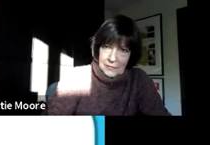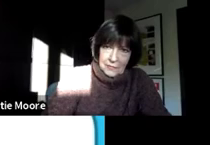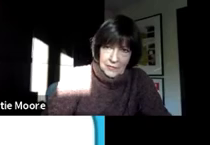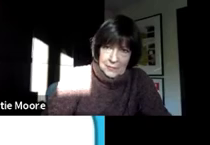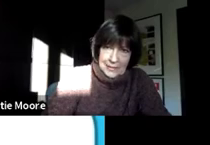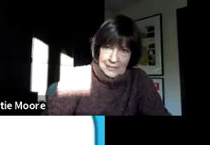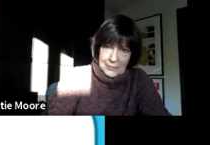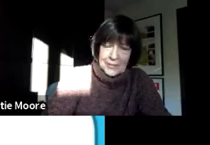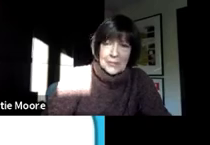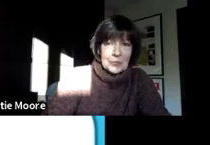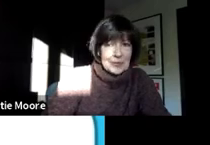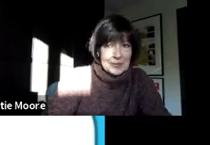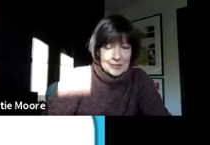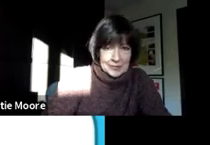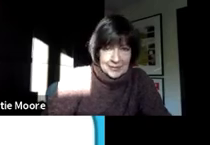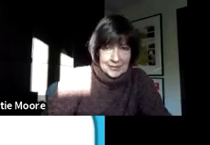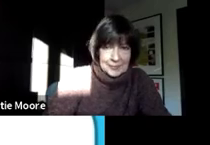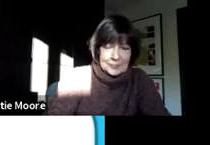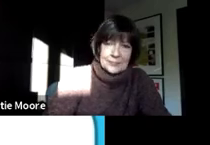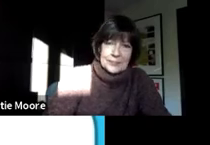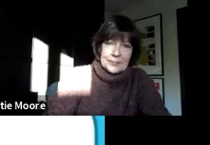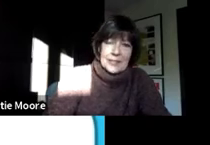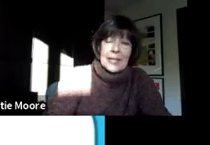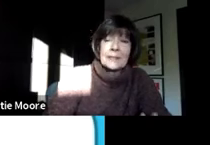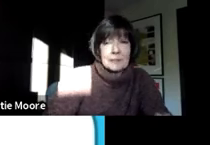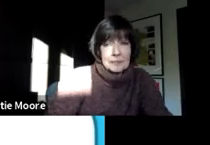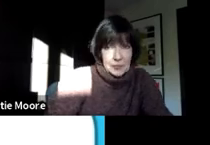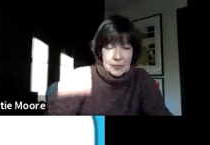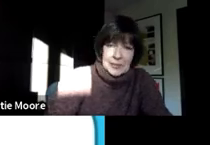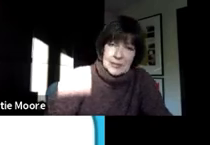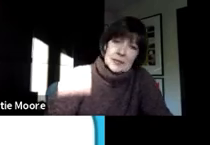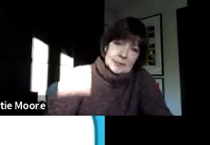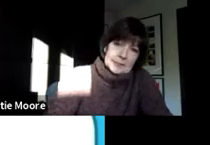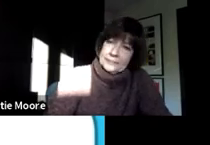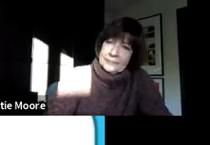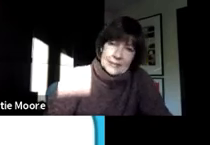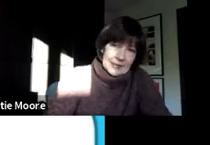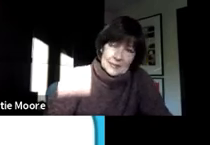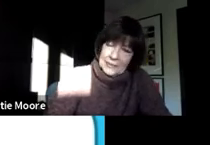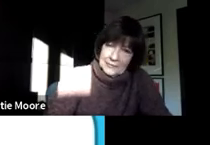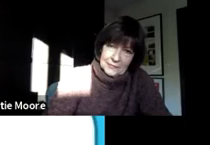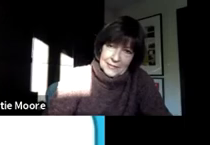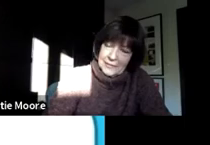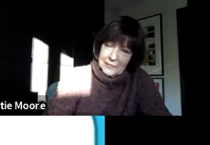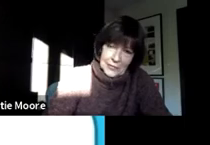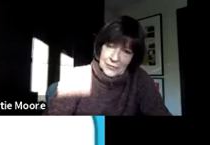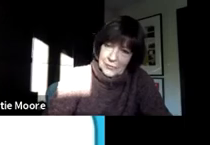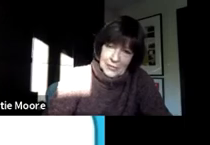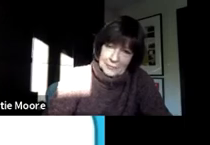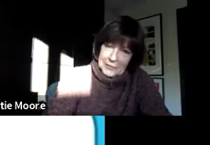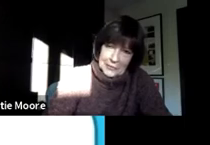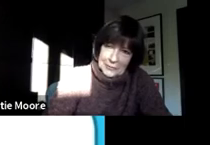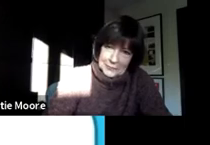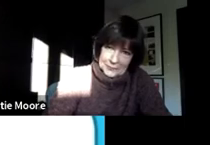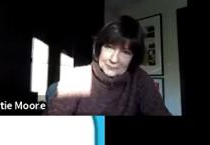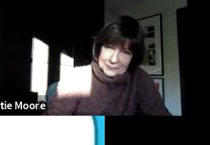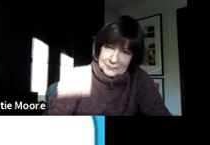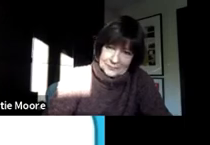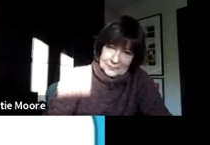of feedback, whether you want it or not. And for the record, I am not fond of the new GM